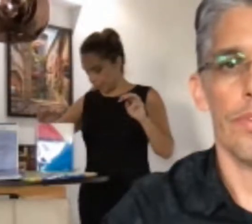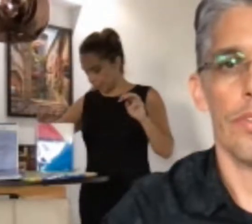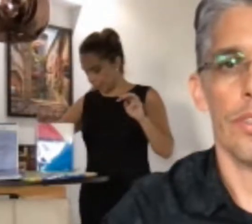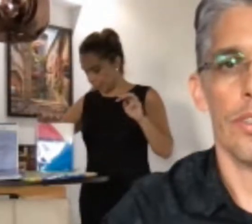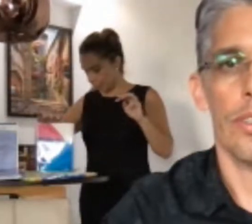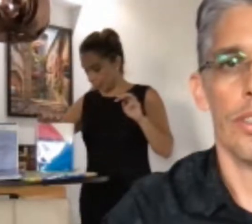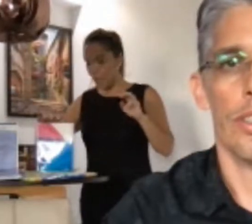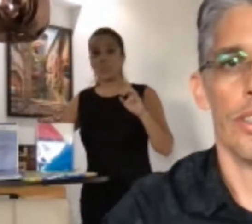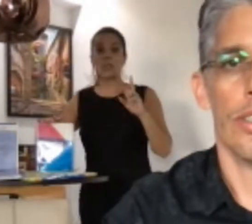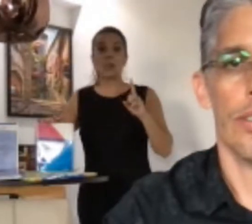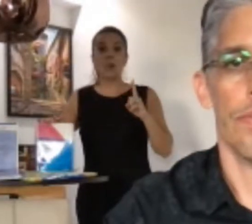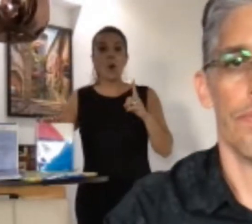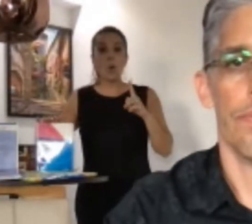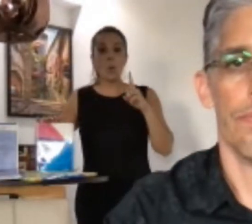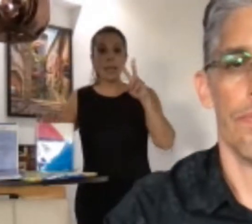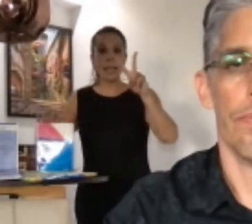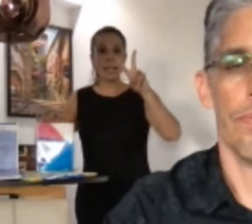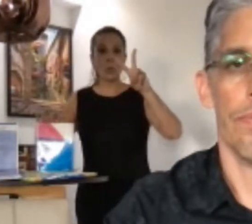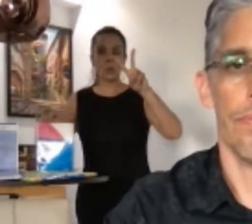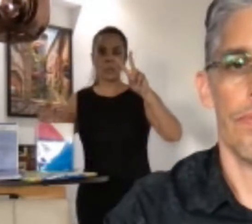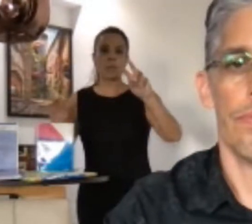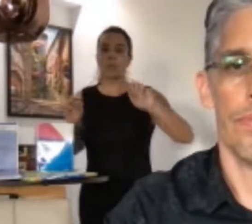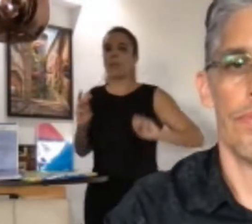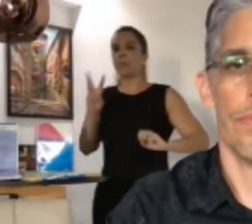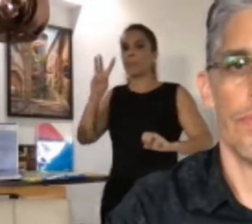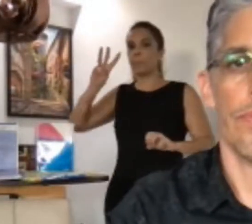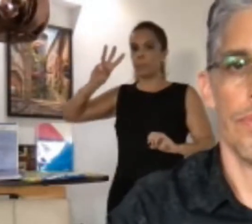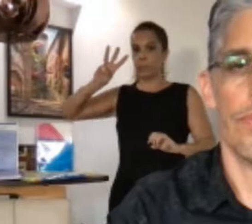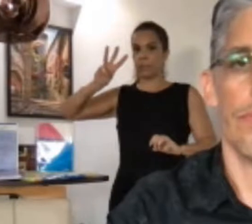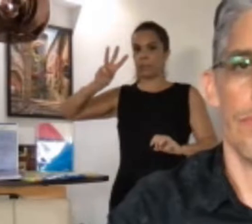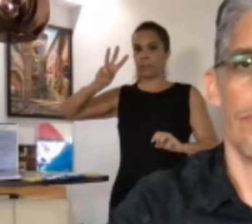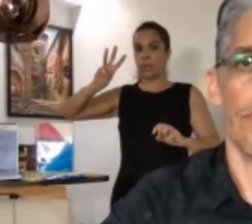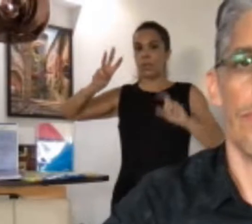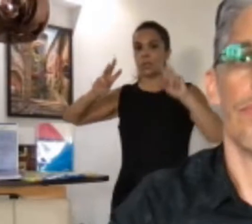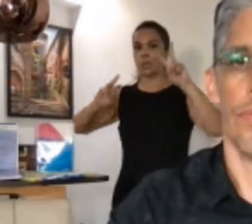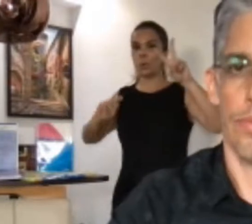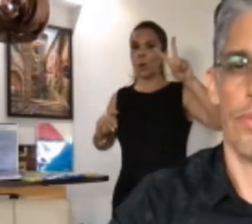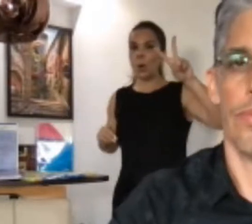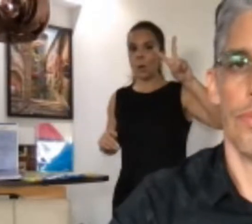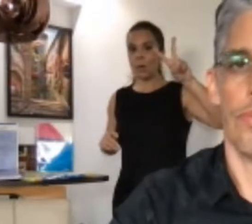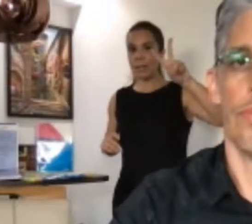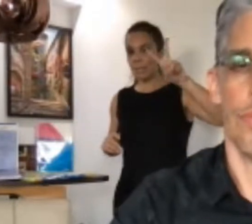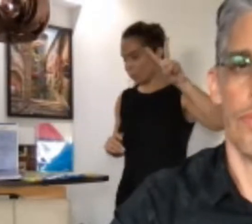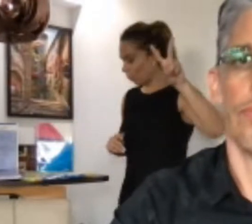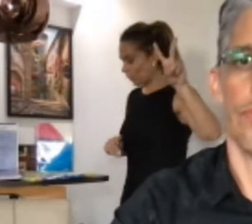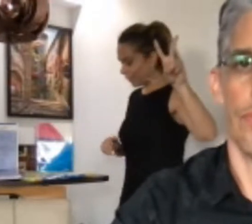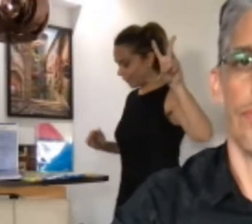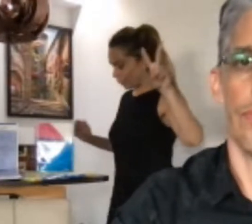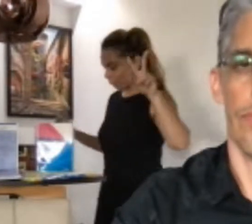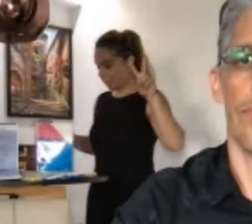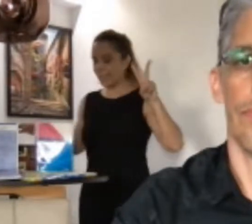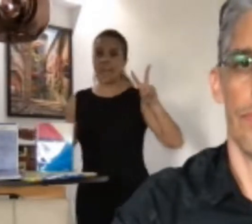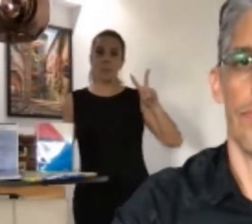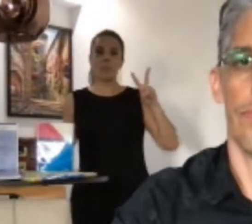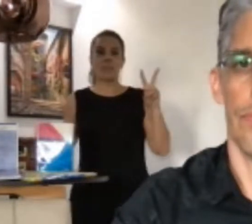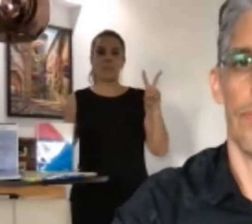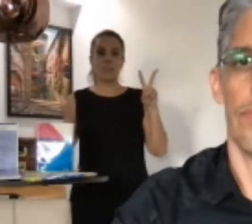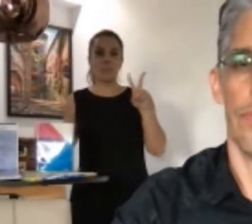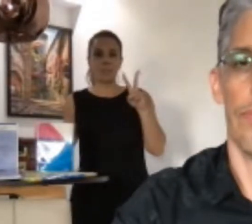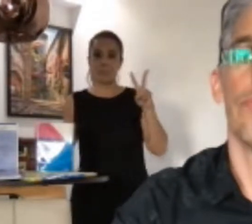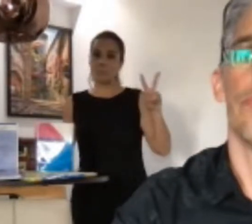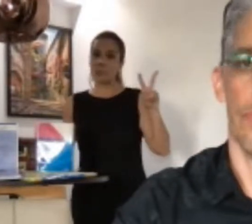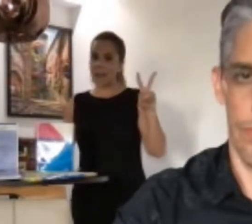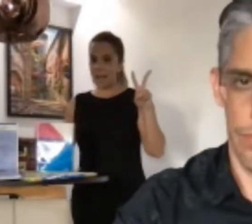have 2 online courses. So 3 books, two online courses from